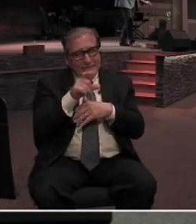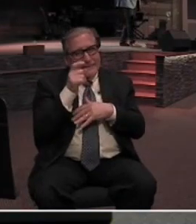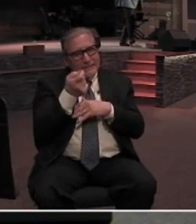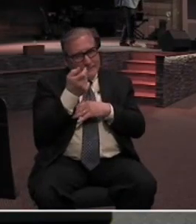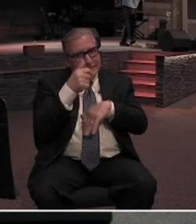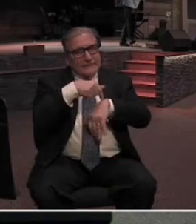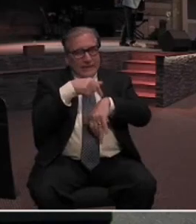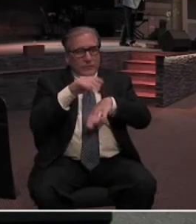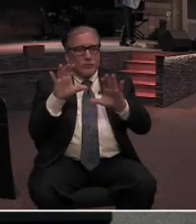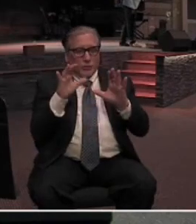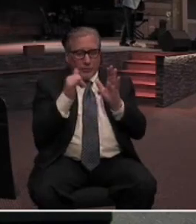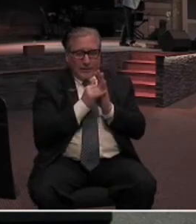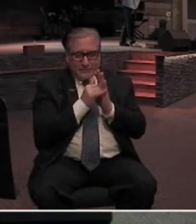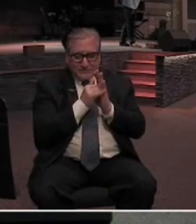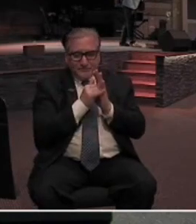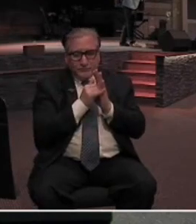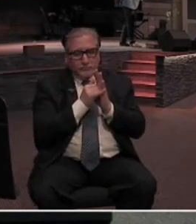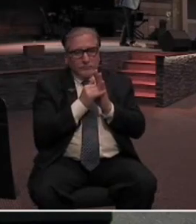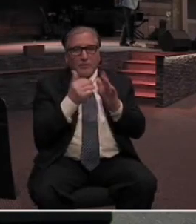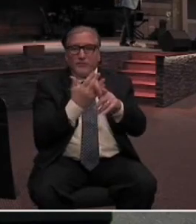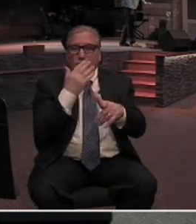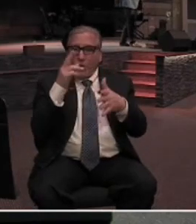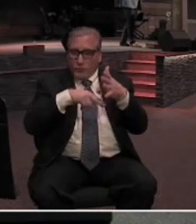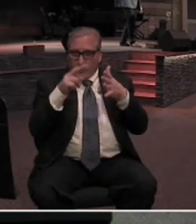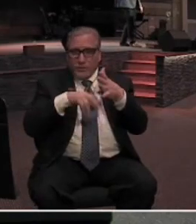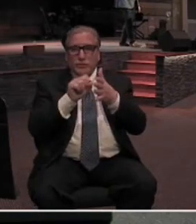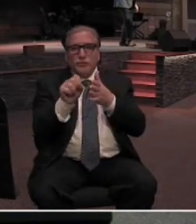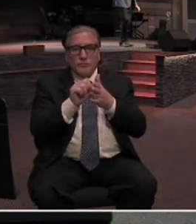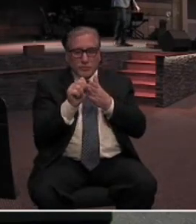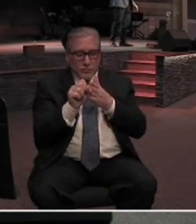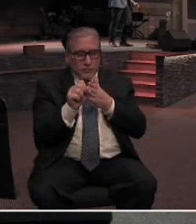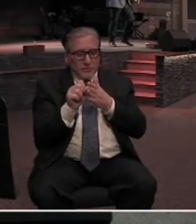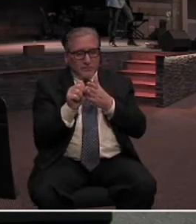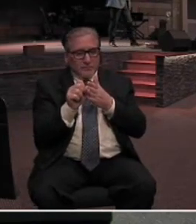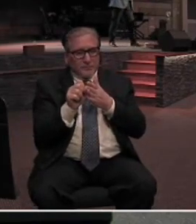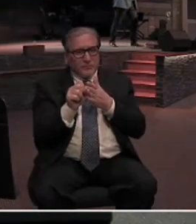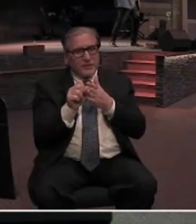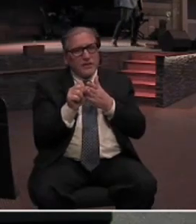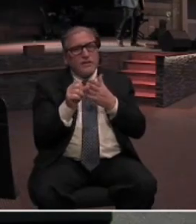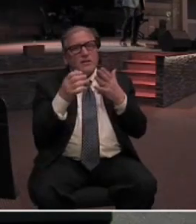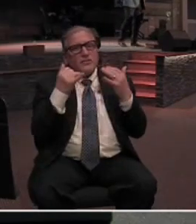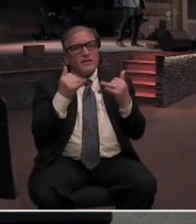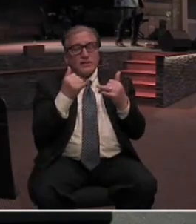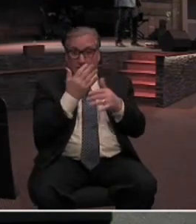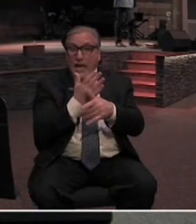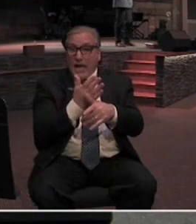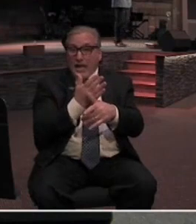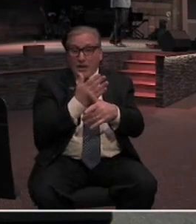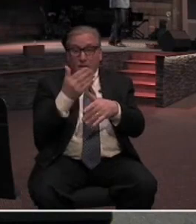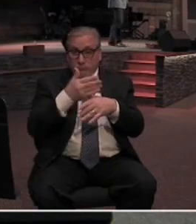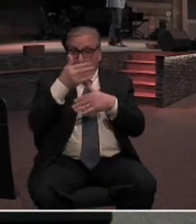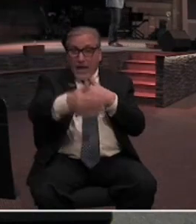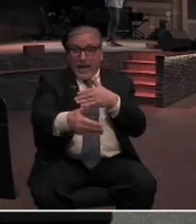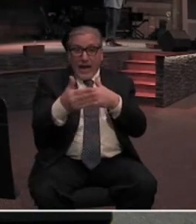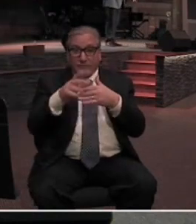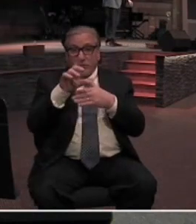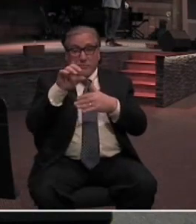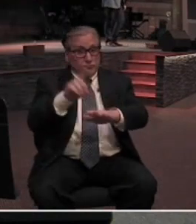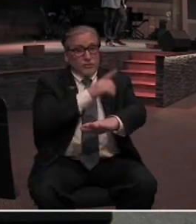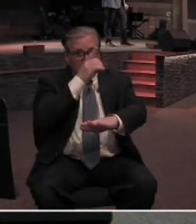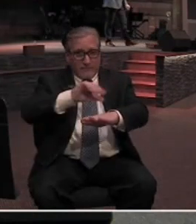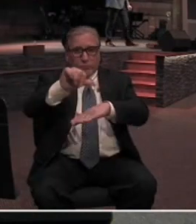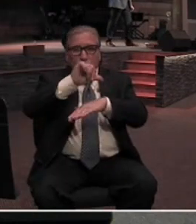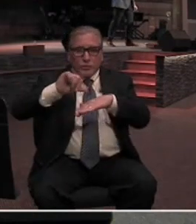do this and before I read the verses that I want to preach on today. But this is after David was anointed king, when Samuel